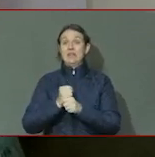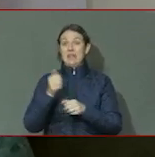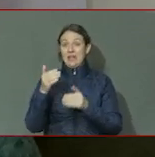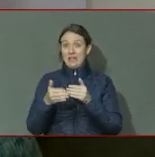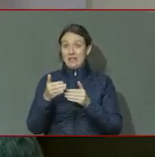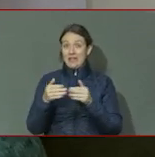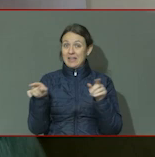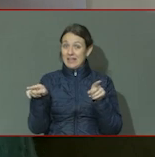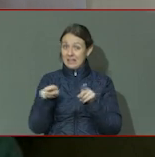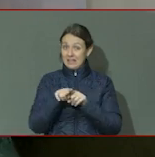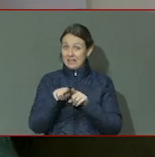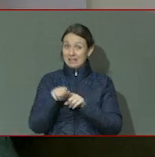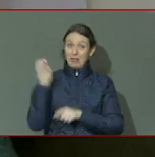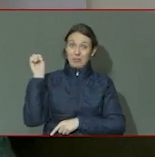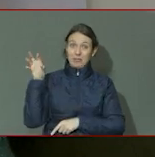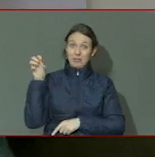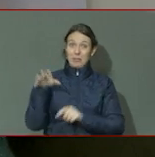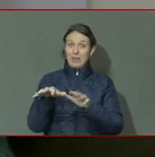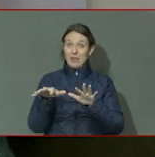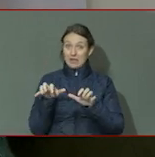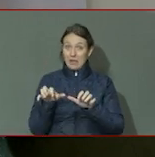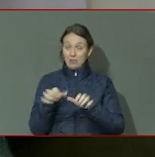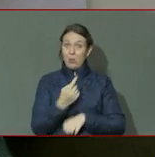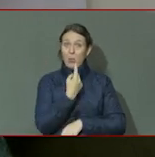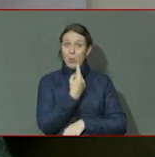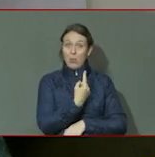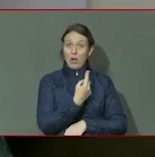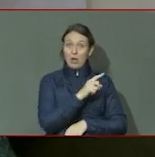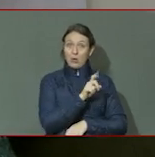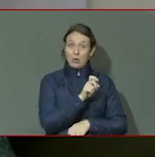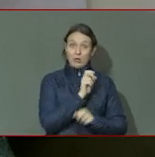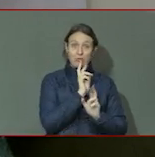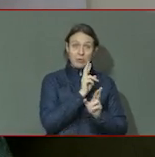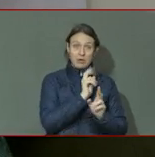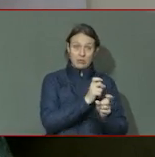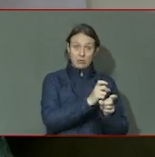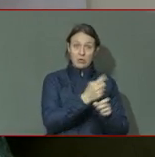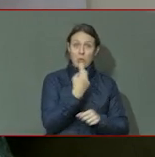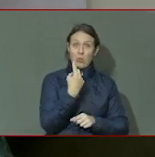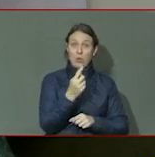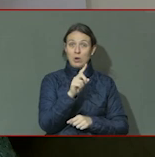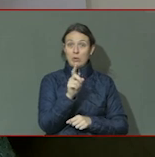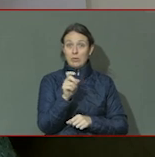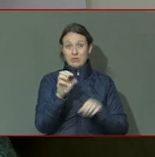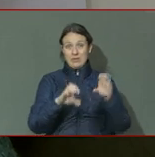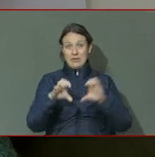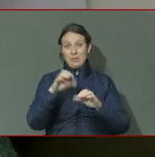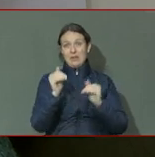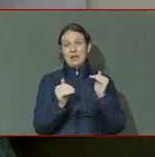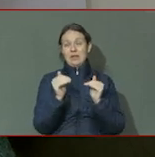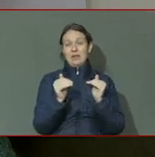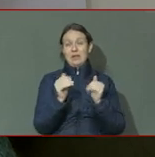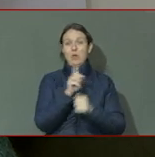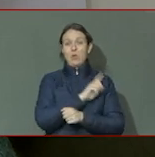record exam in September, it will be 1 question reaction rate, 1 question chemical equilibrium, because the